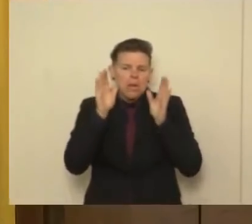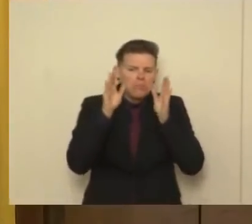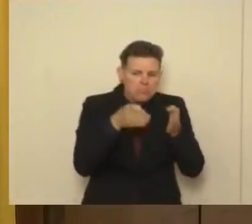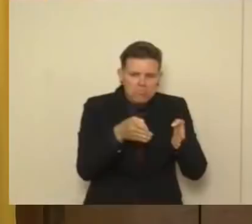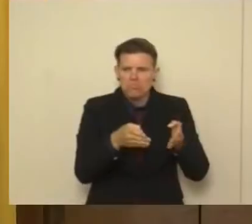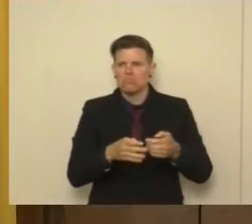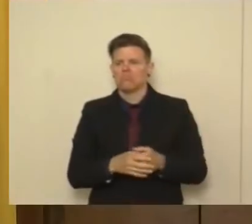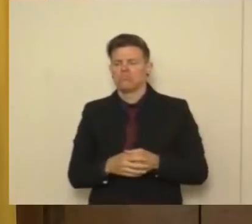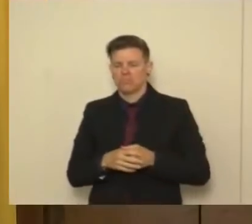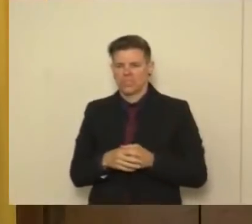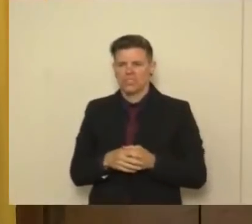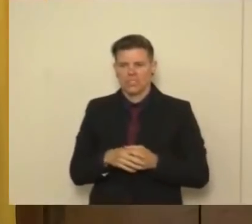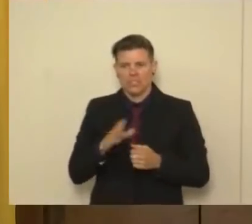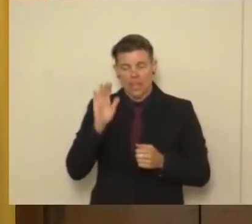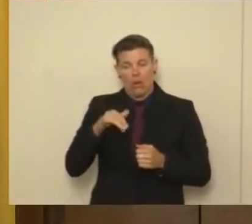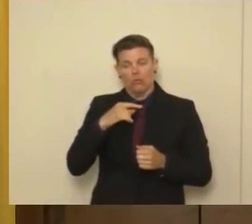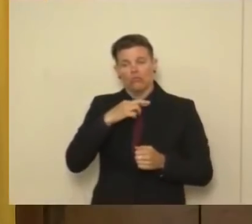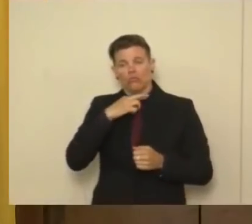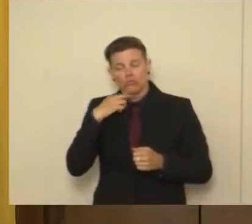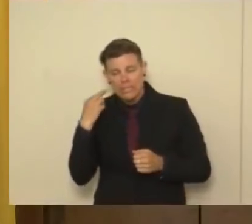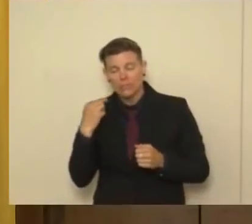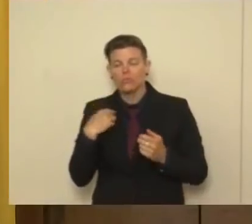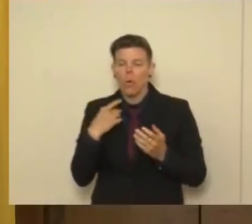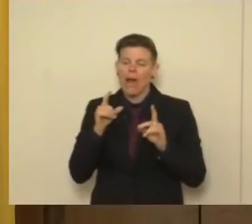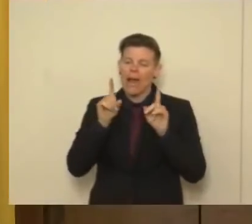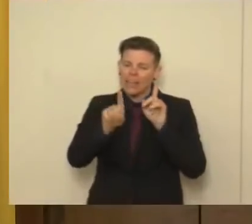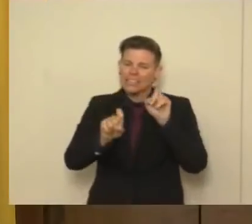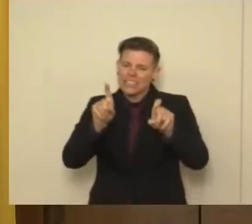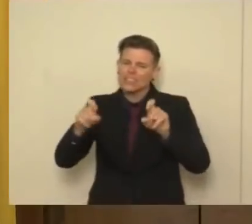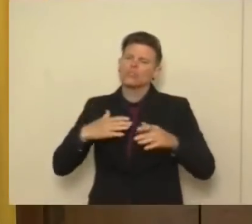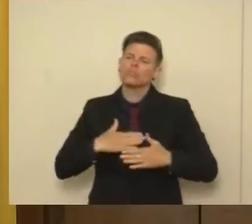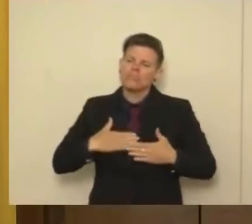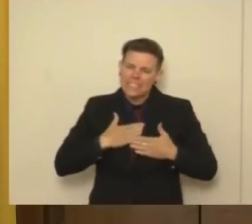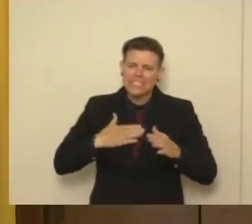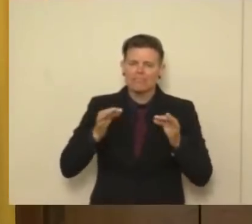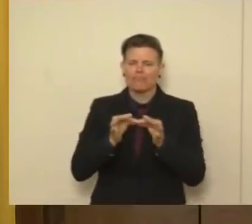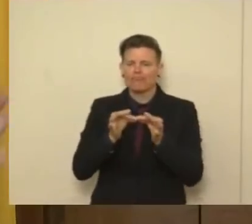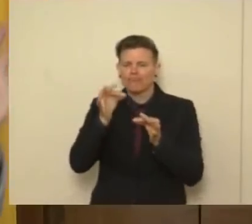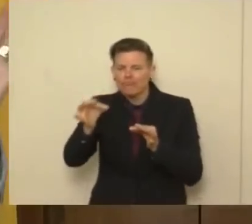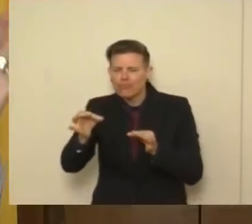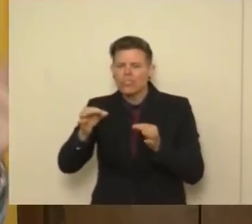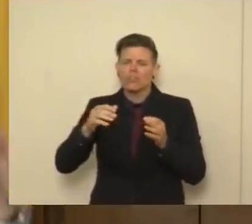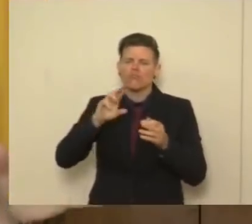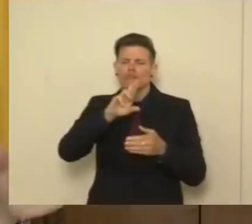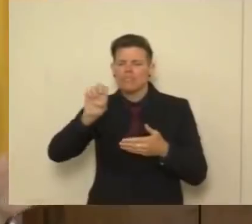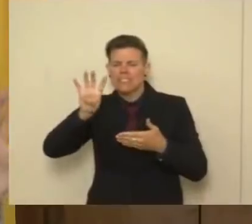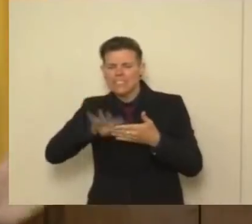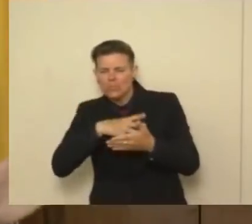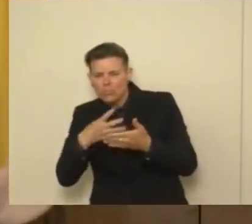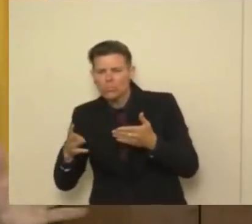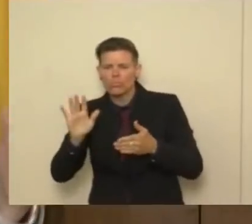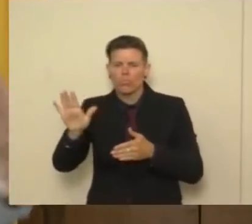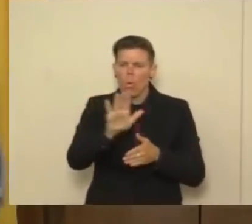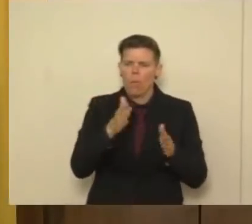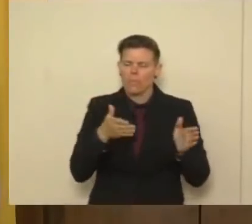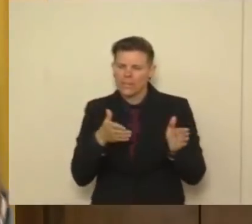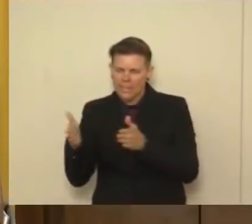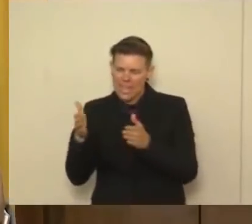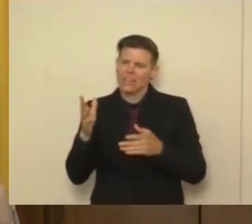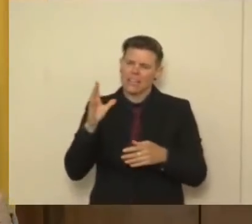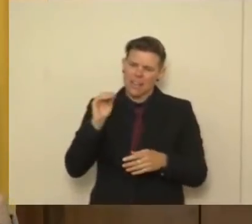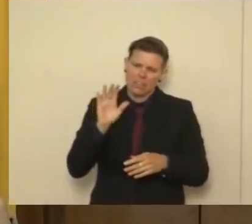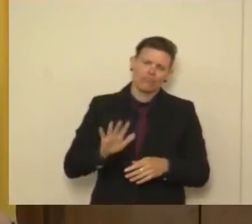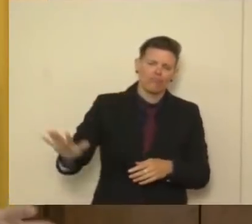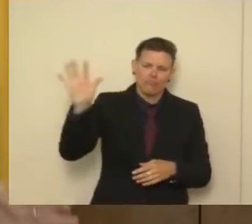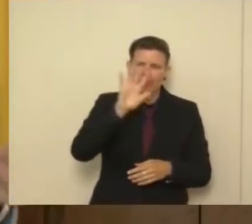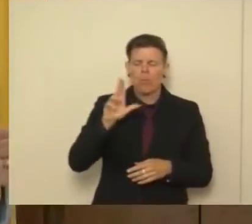we just are asking people to delay their trips here. Delay. Let's get the states all across the country to get their